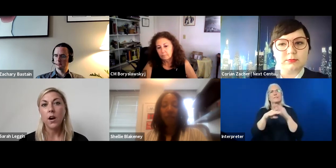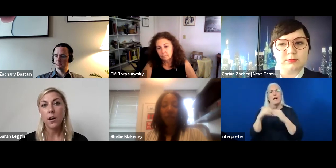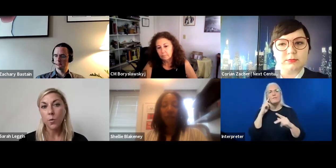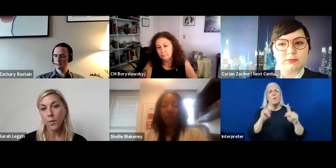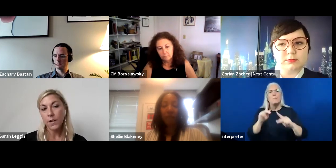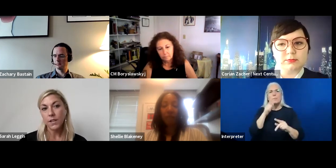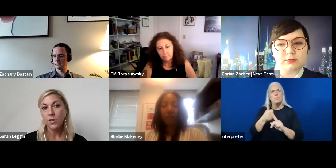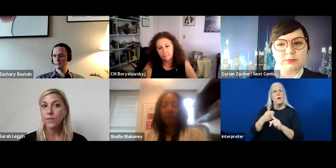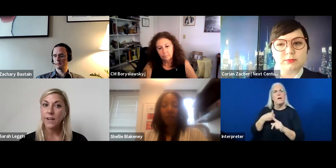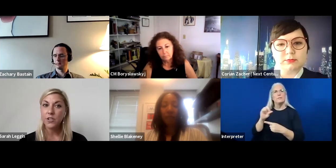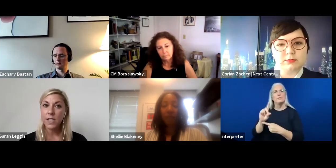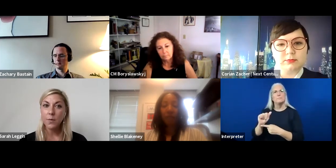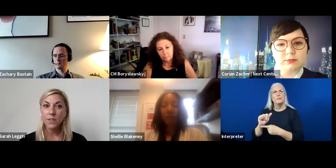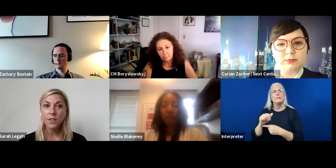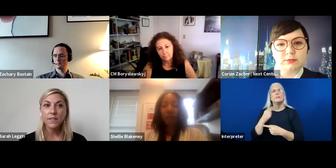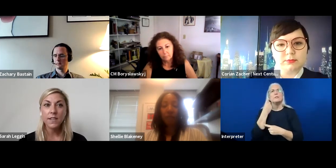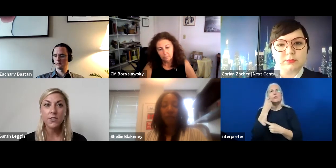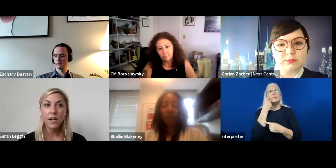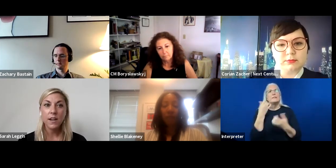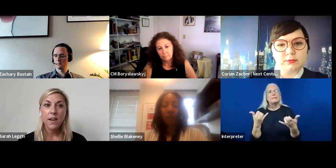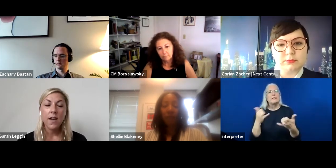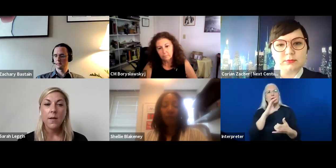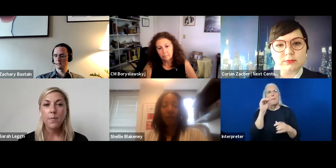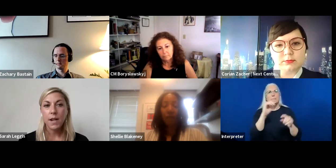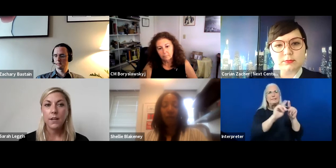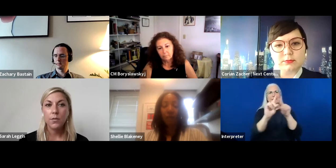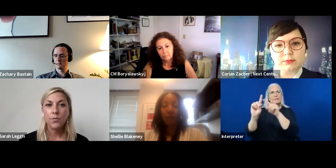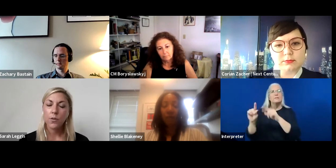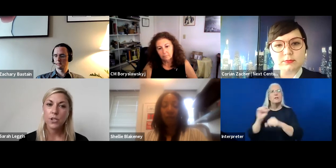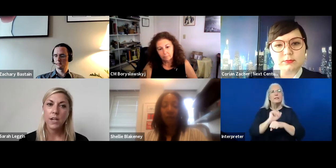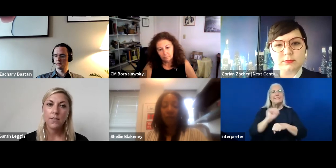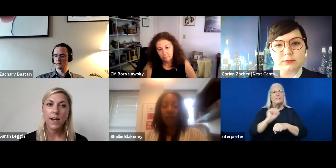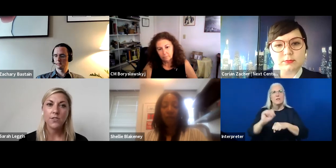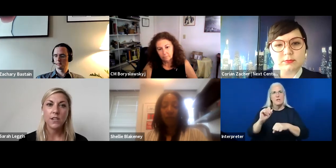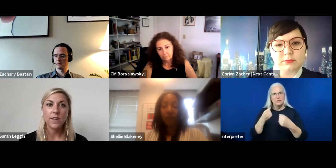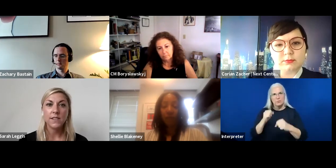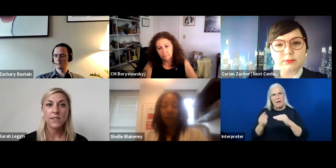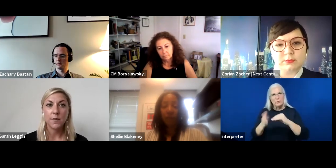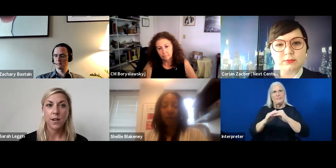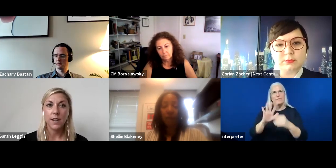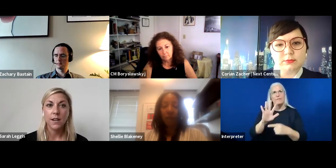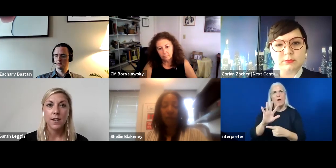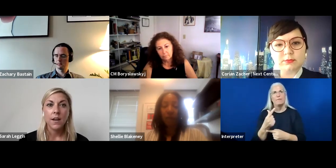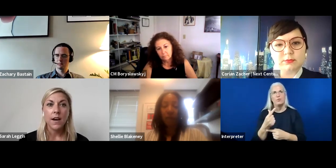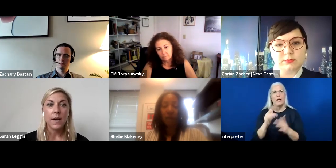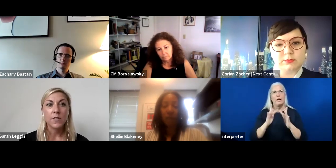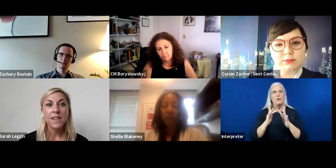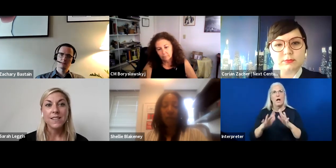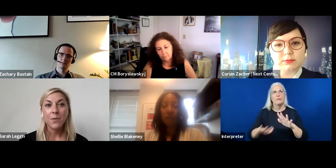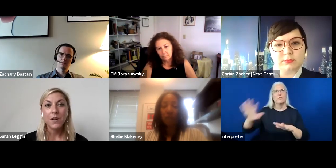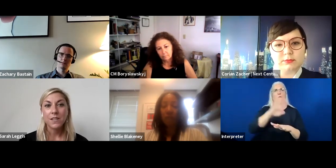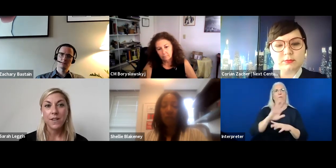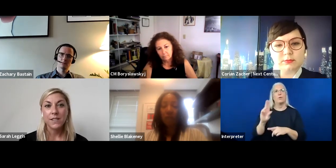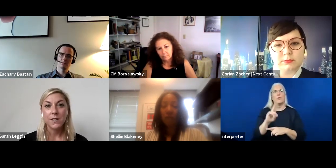been hard at work building new 5G networks across the country and bringing new 4G and 5G devices to market. So